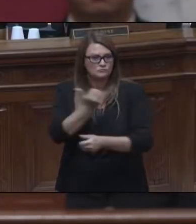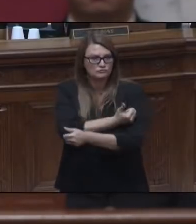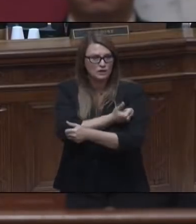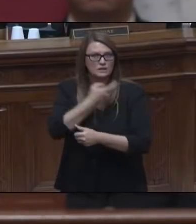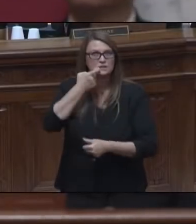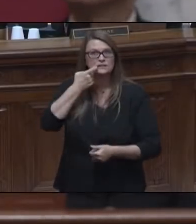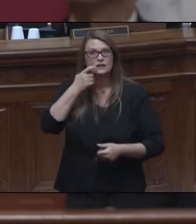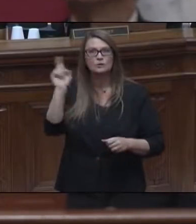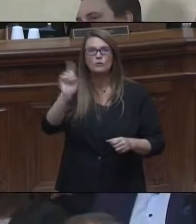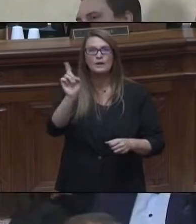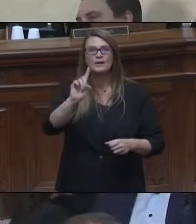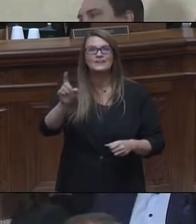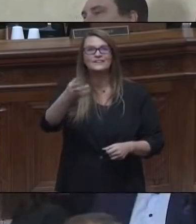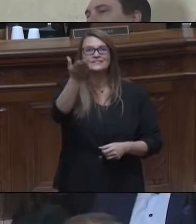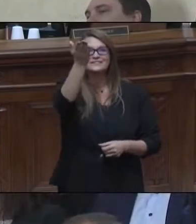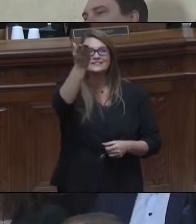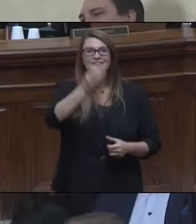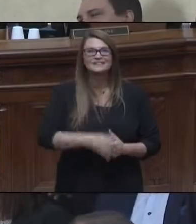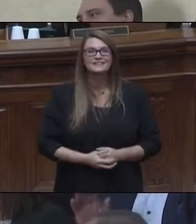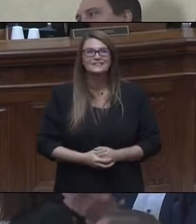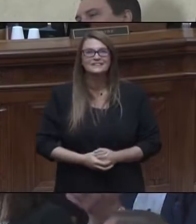addiction. Where's Katie?